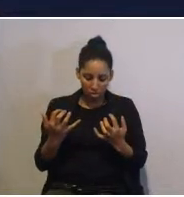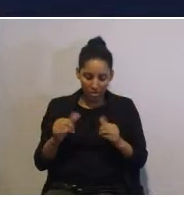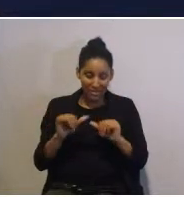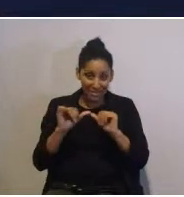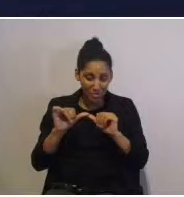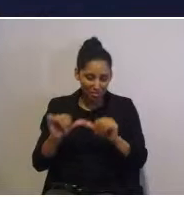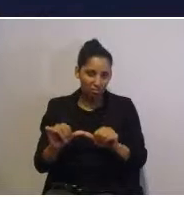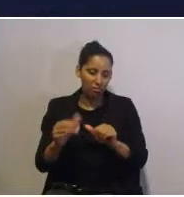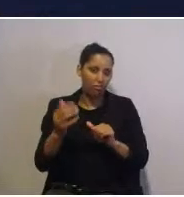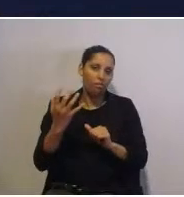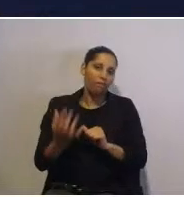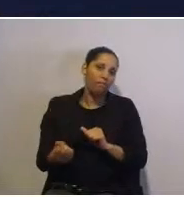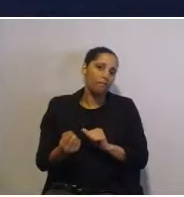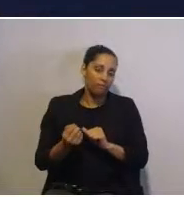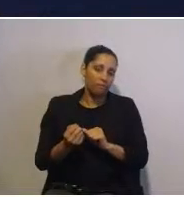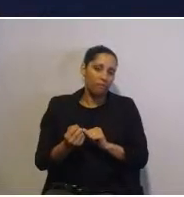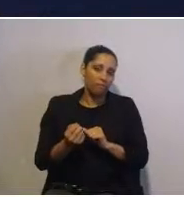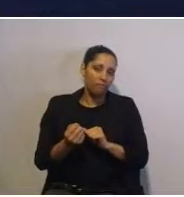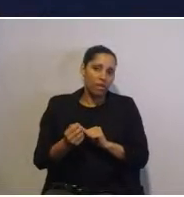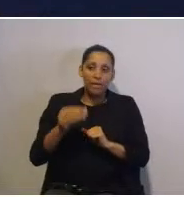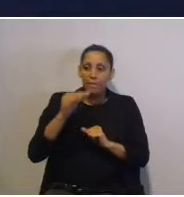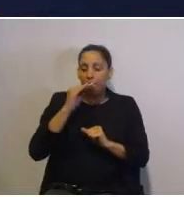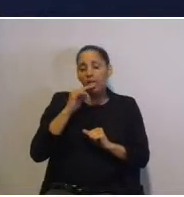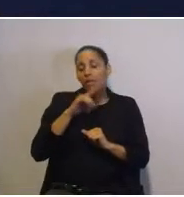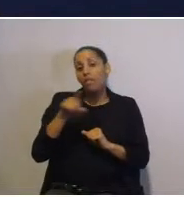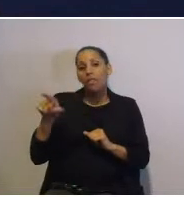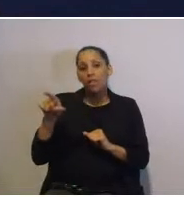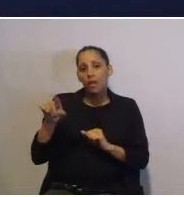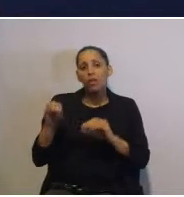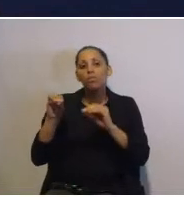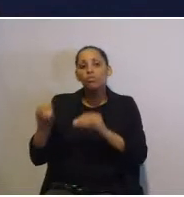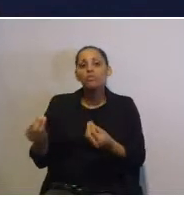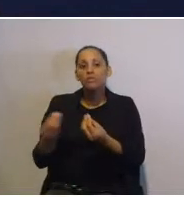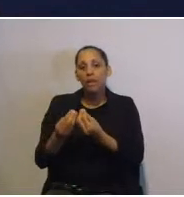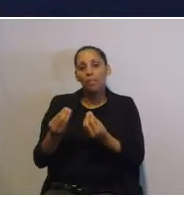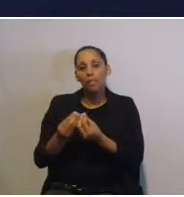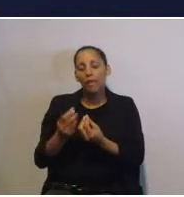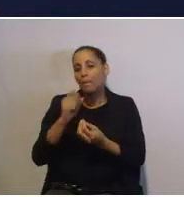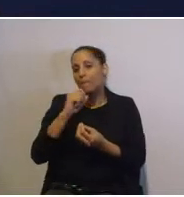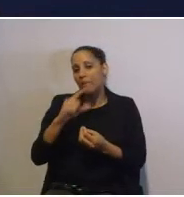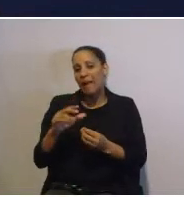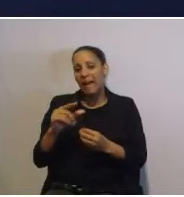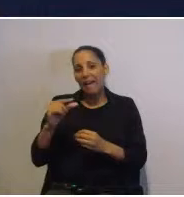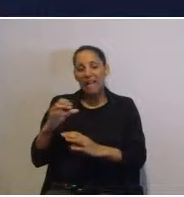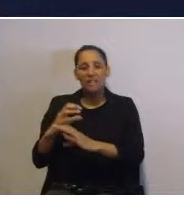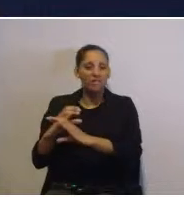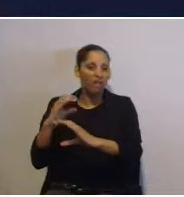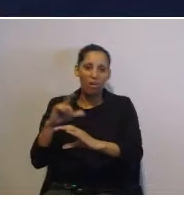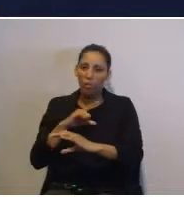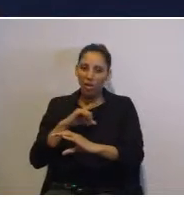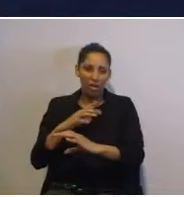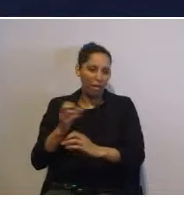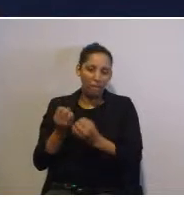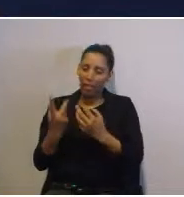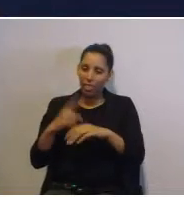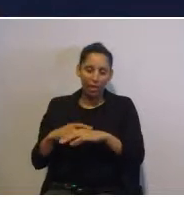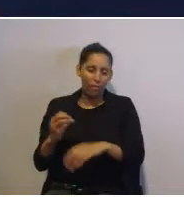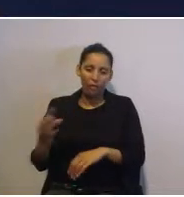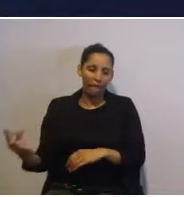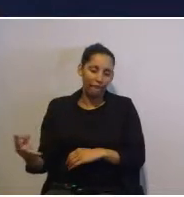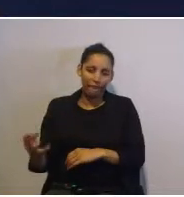stability have, that they'll put something on the geysers, because most of the geysers are off anyway now.